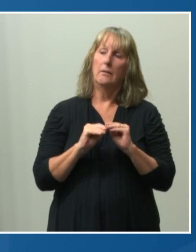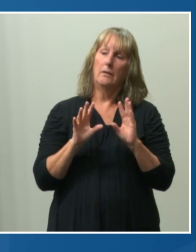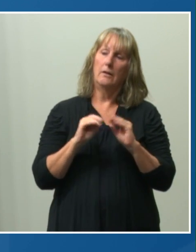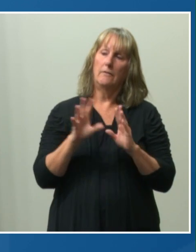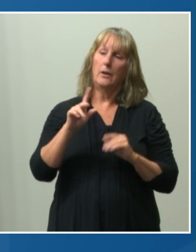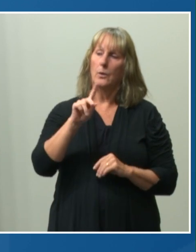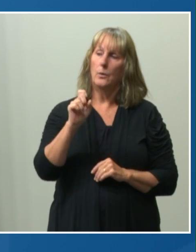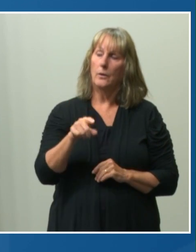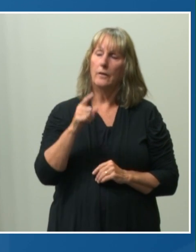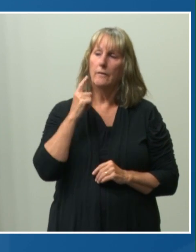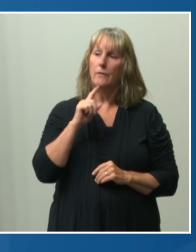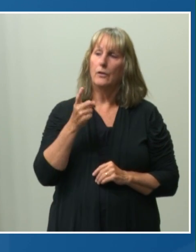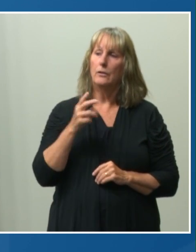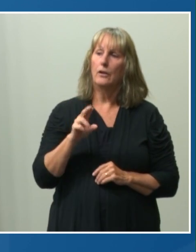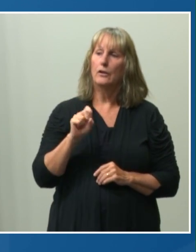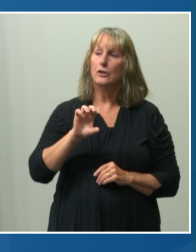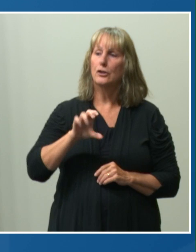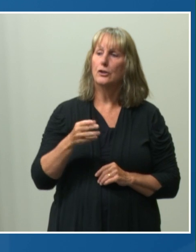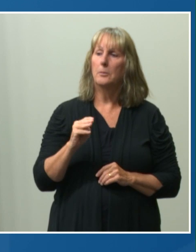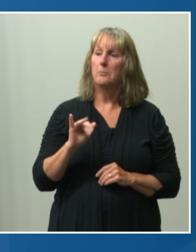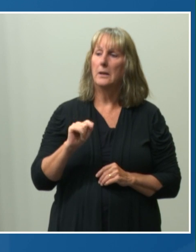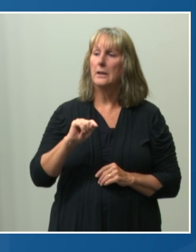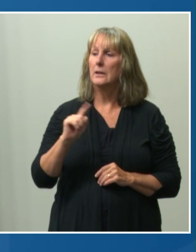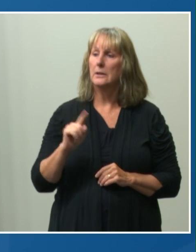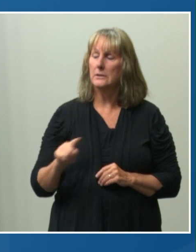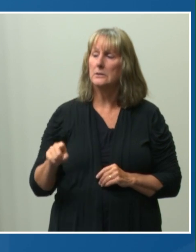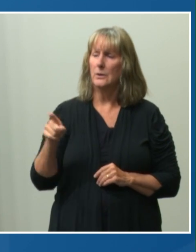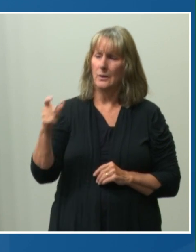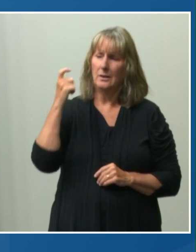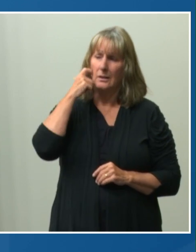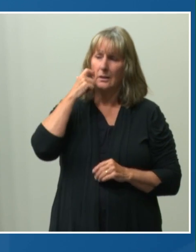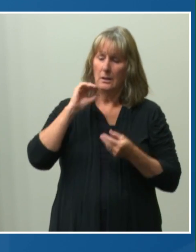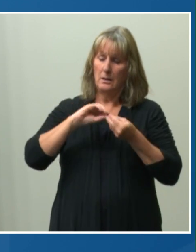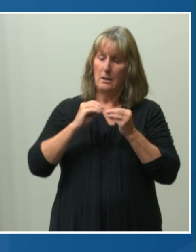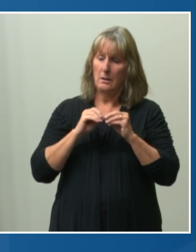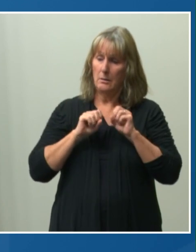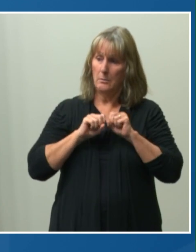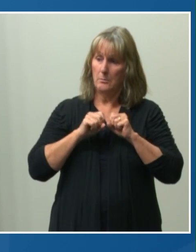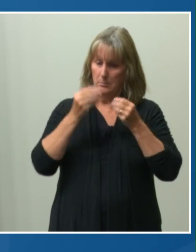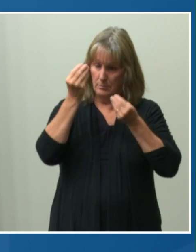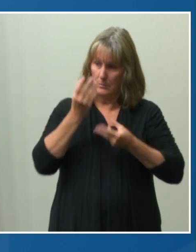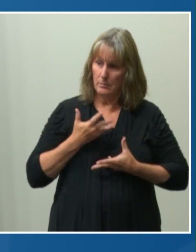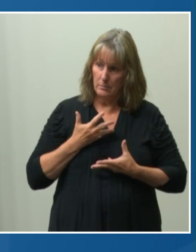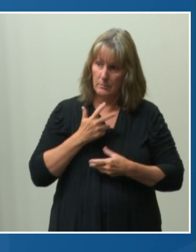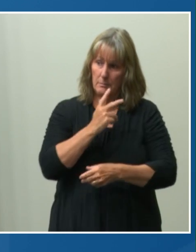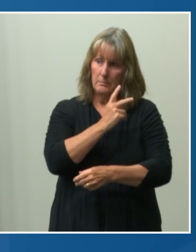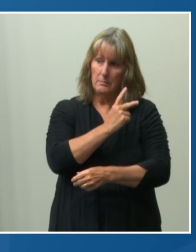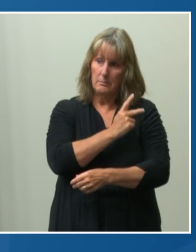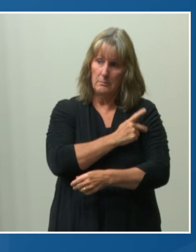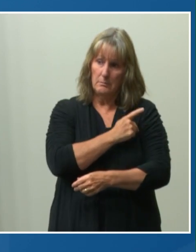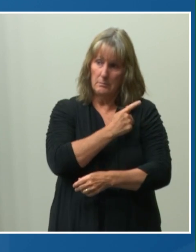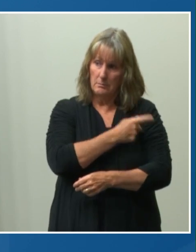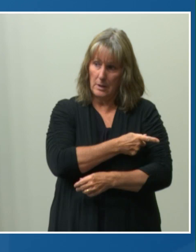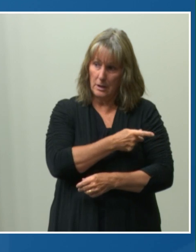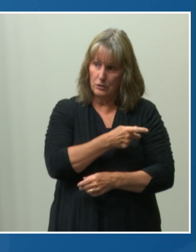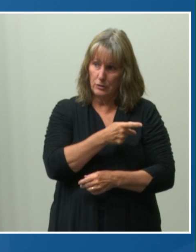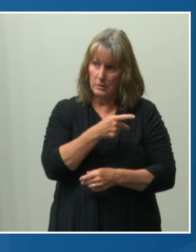clarification question for Dr. Schmitz. Those case numbers that you gave out, those are just patients from Lincoln Pediatric,